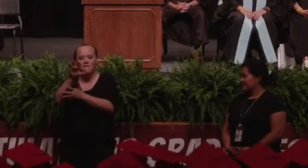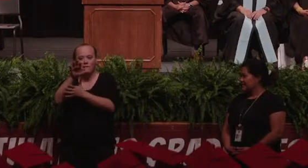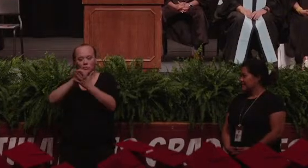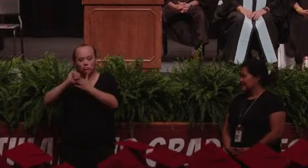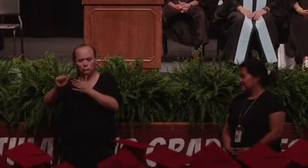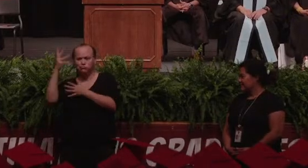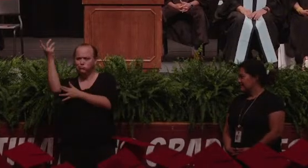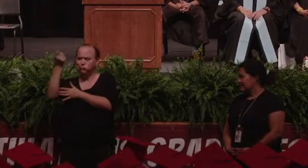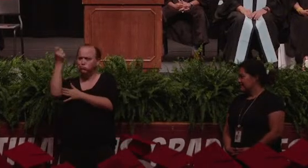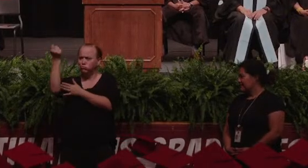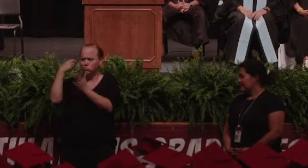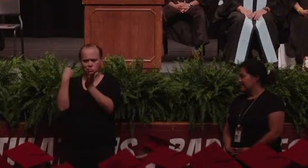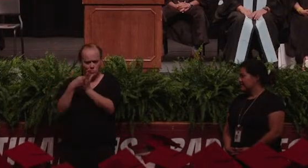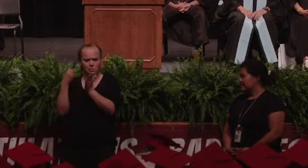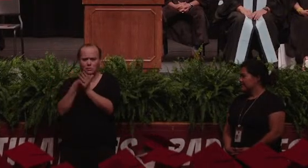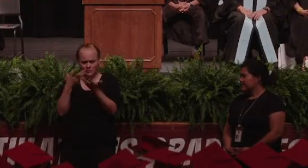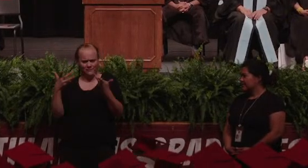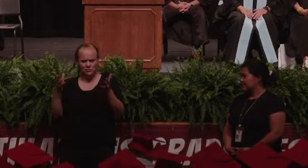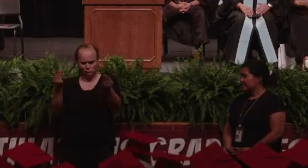$709,500 in scholarship money,